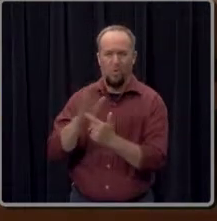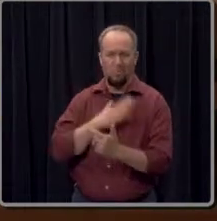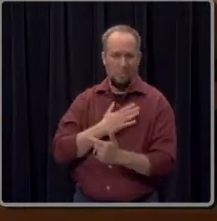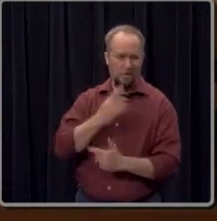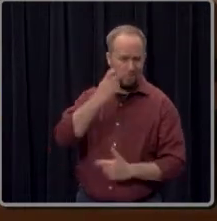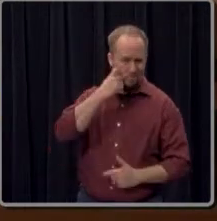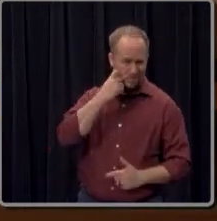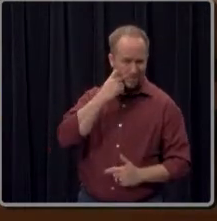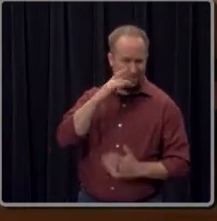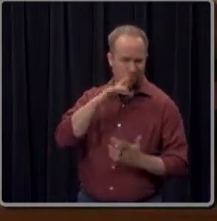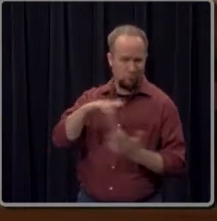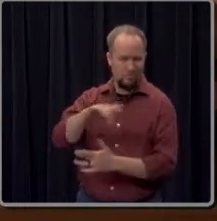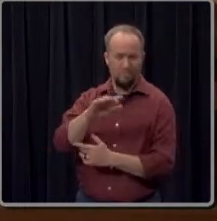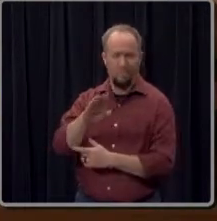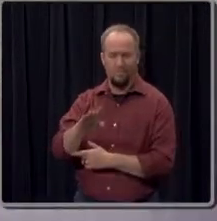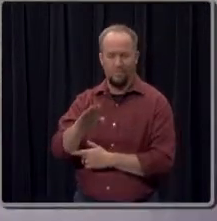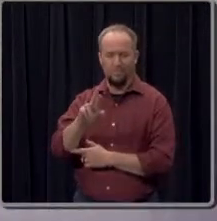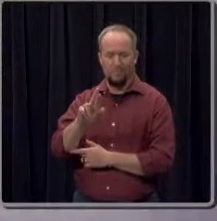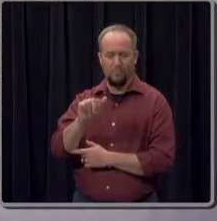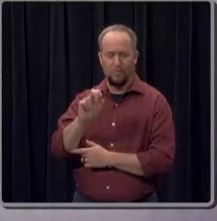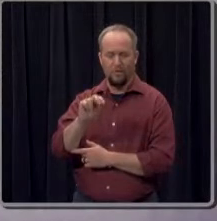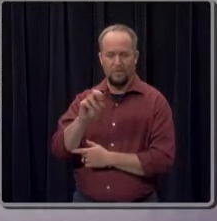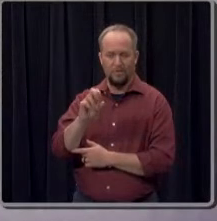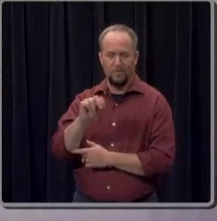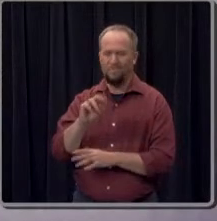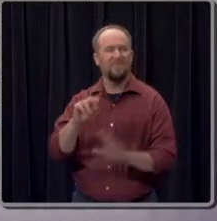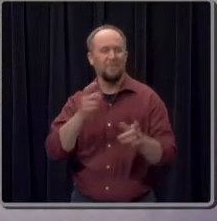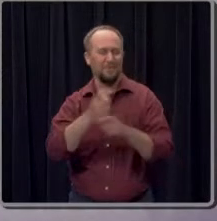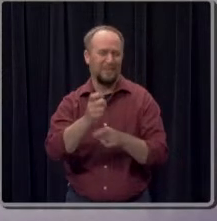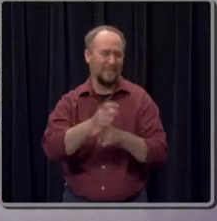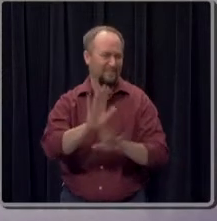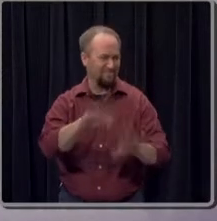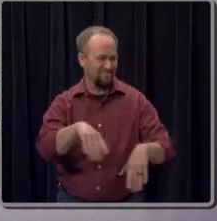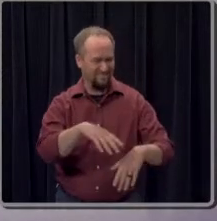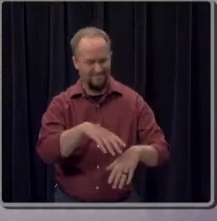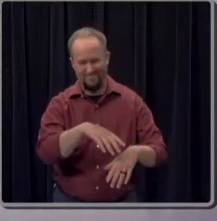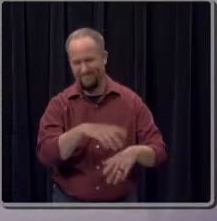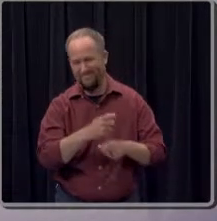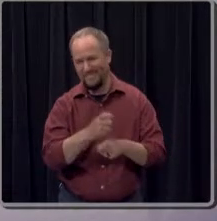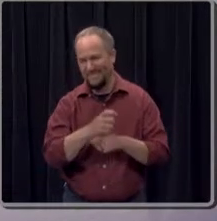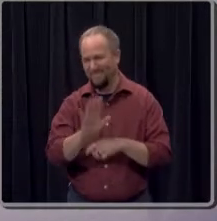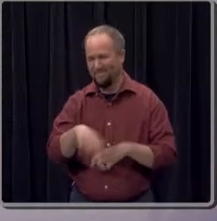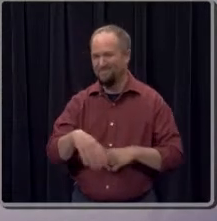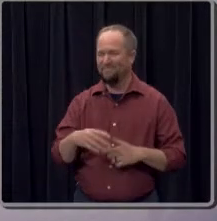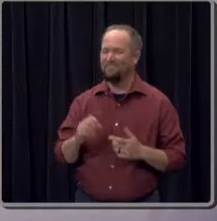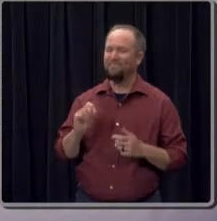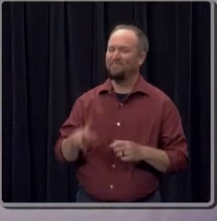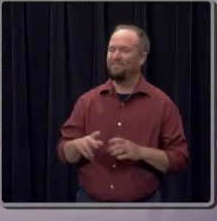recent trip to Branson. Just kidding. Nobody thought that was